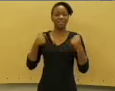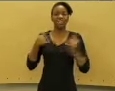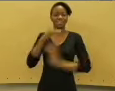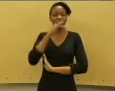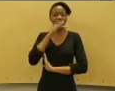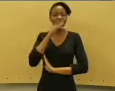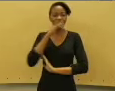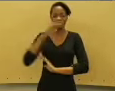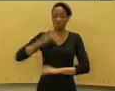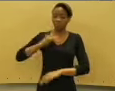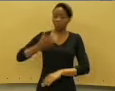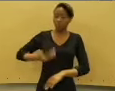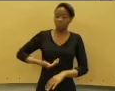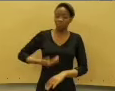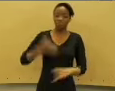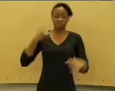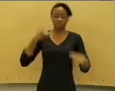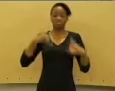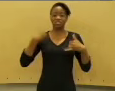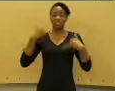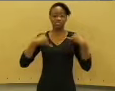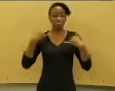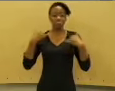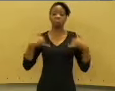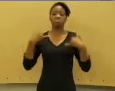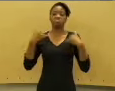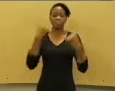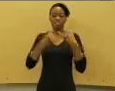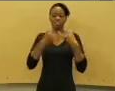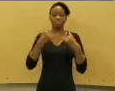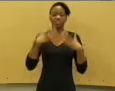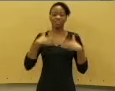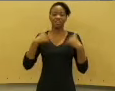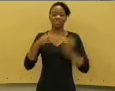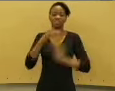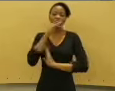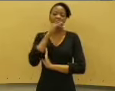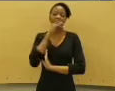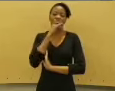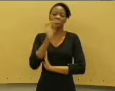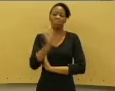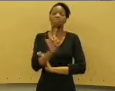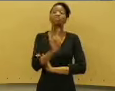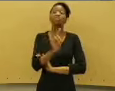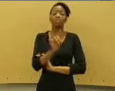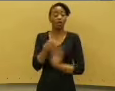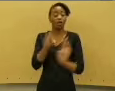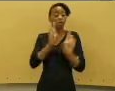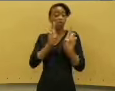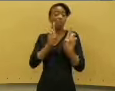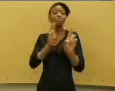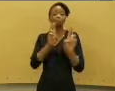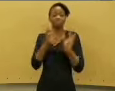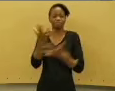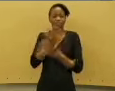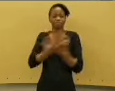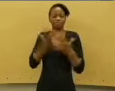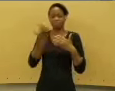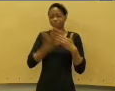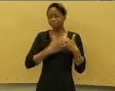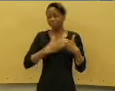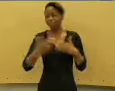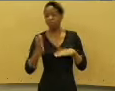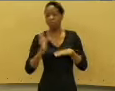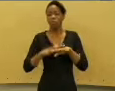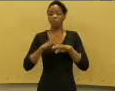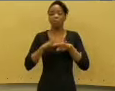sexual health and pleasure means to the world. So I'm hoping that we'll keep having the conversation, and somebody needs to